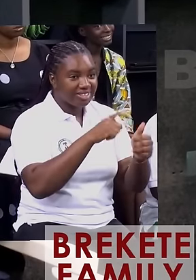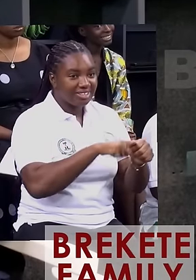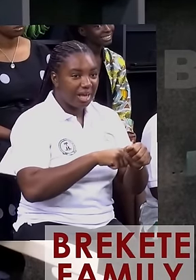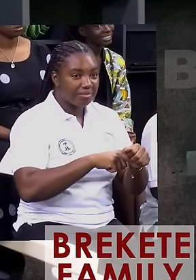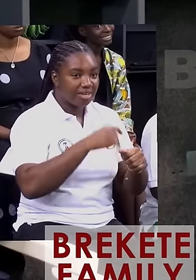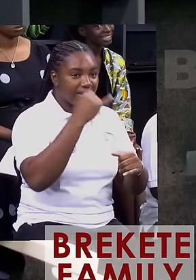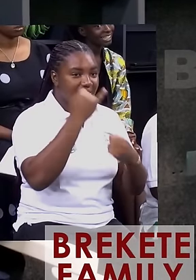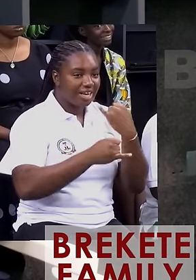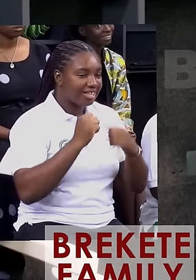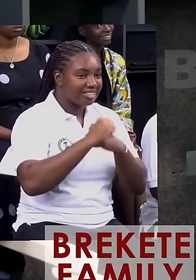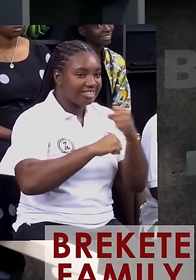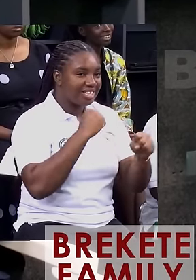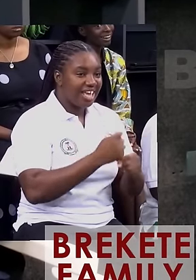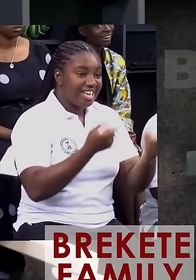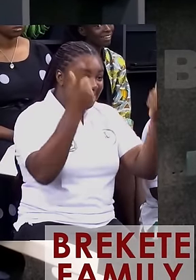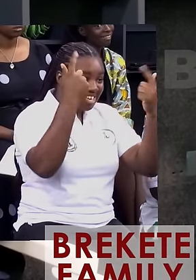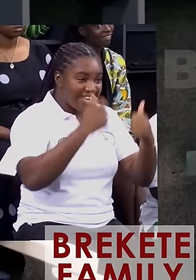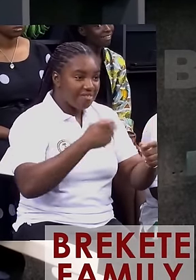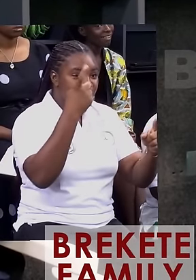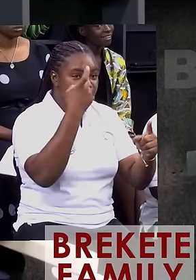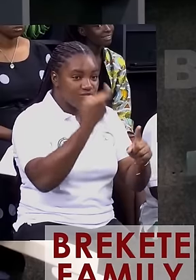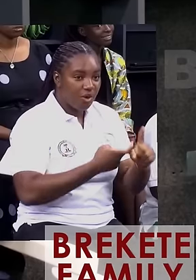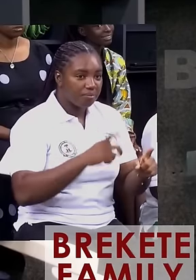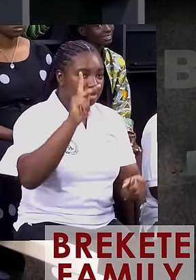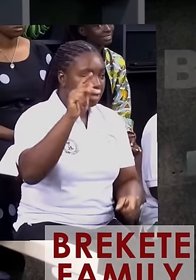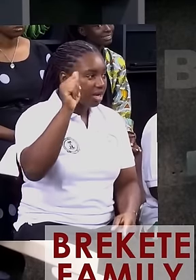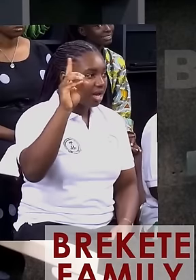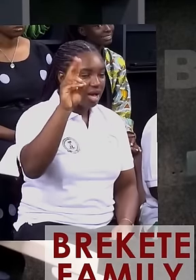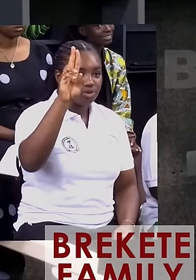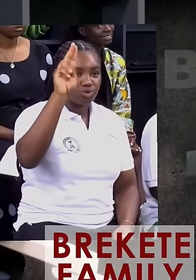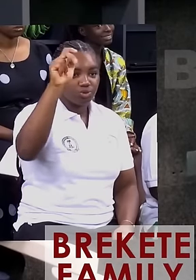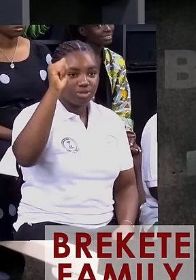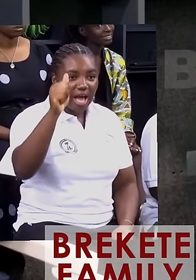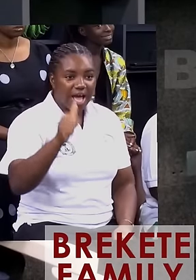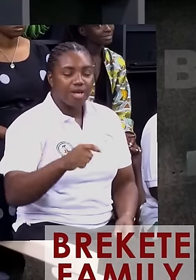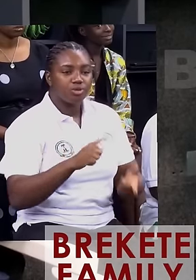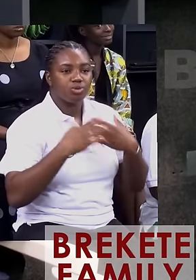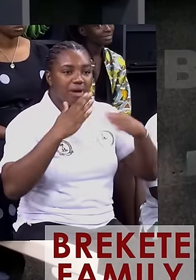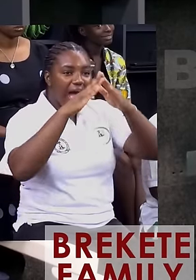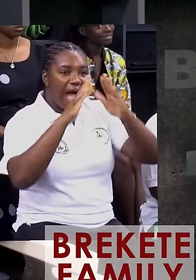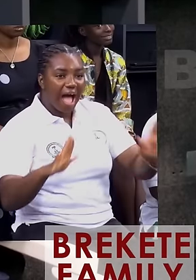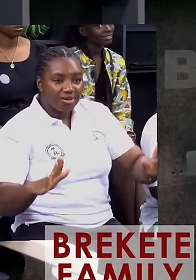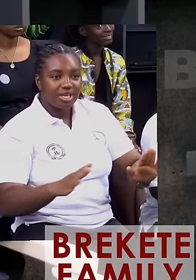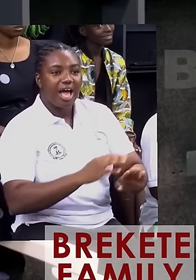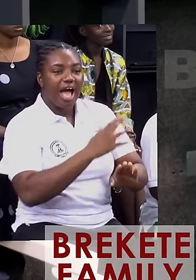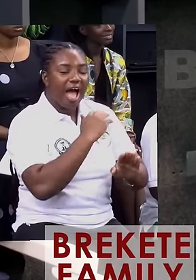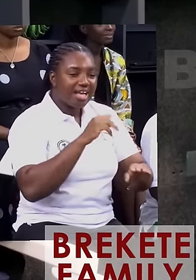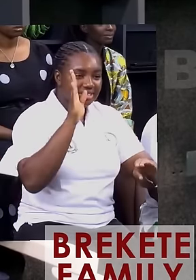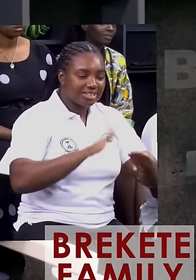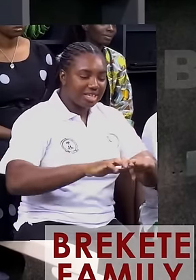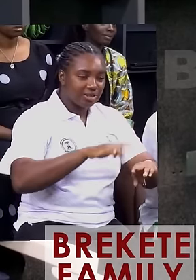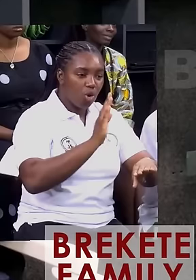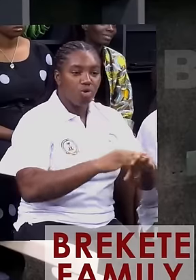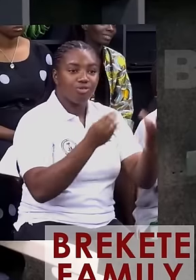all the way from Kaduna to my house. Yes. And you sat down in on the rug in my sitting room for four hours. Yes,